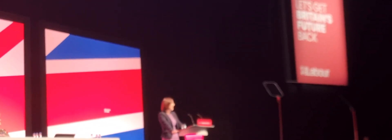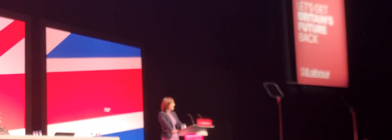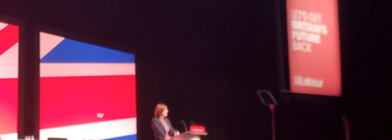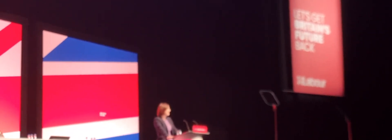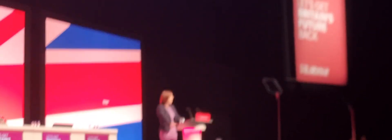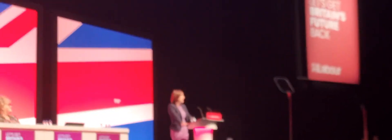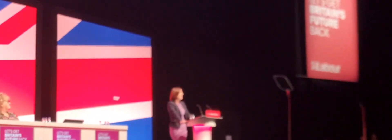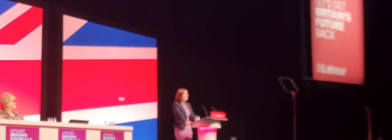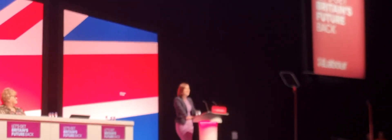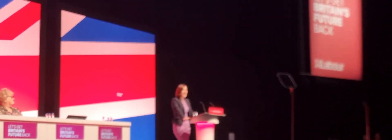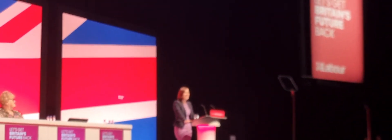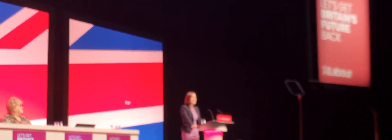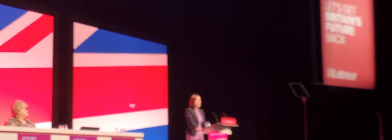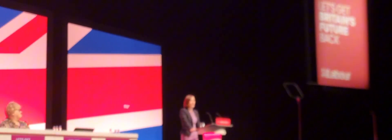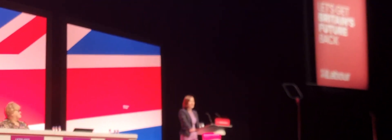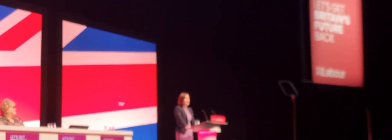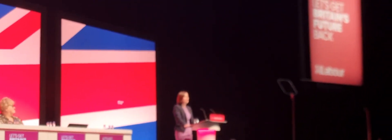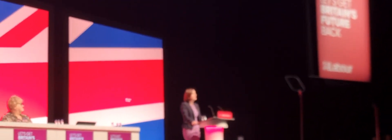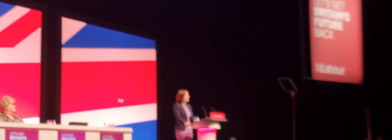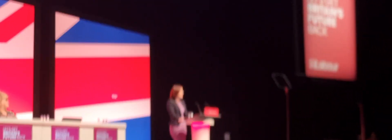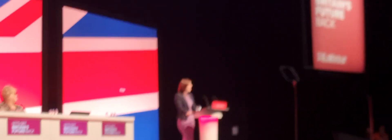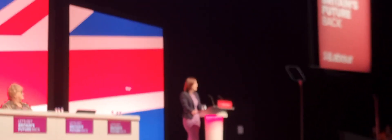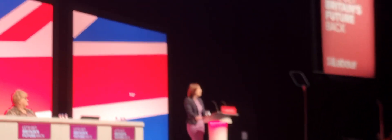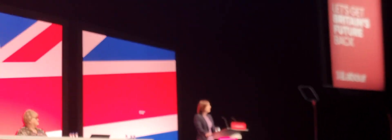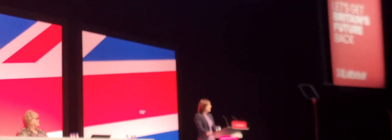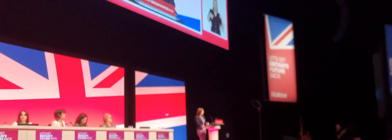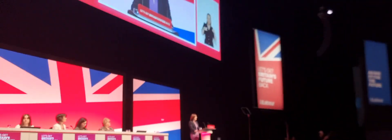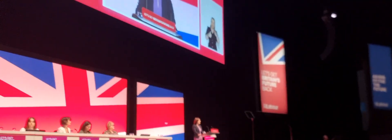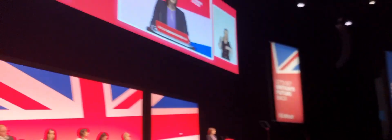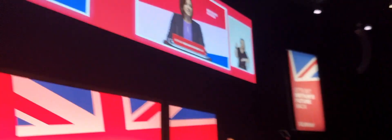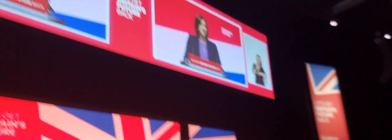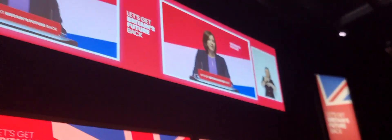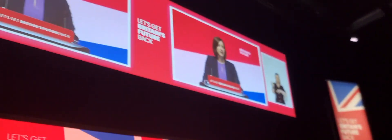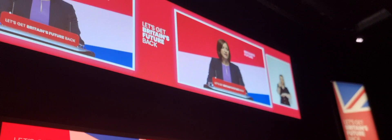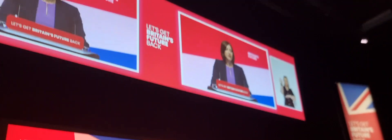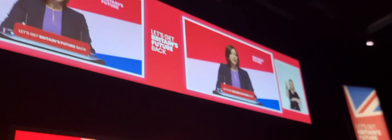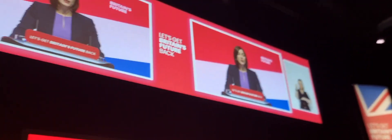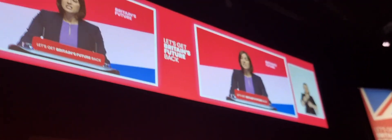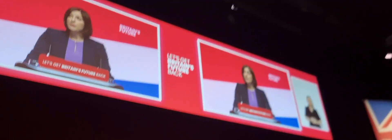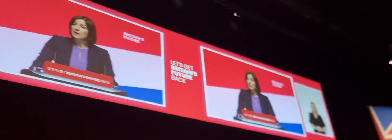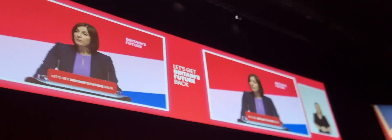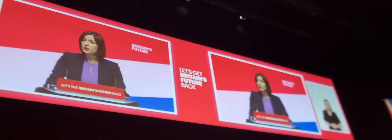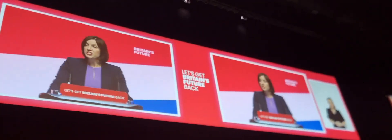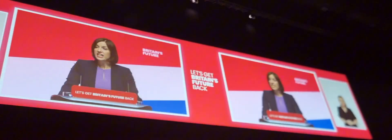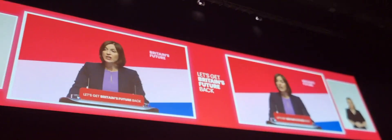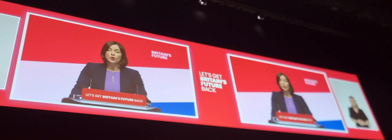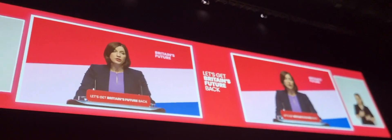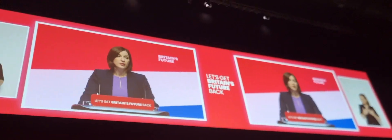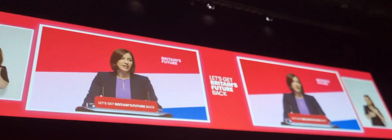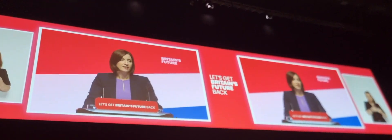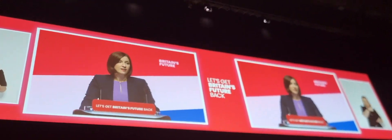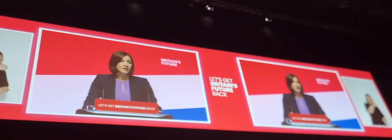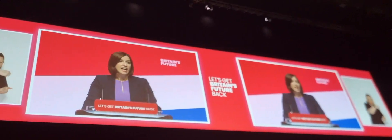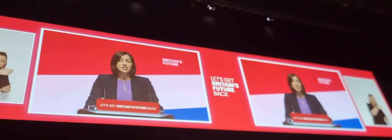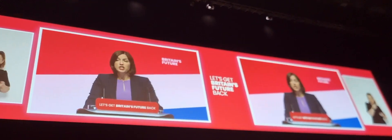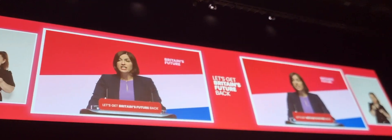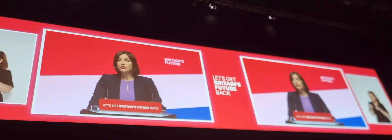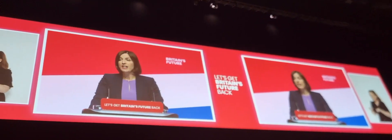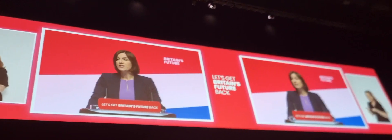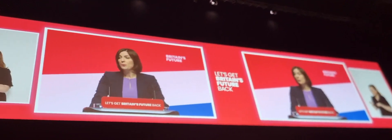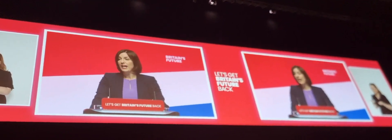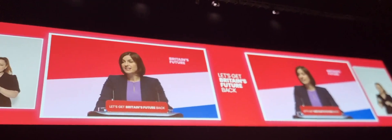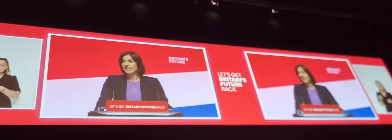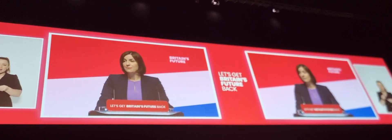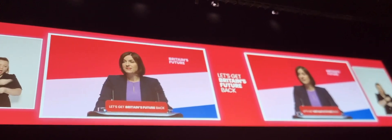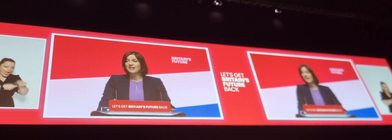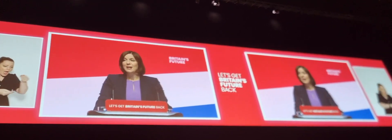and success. Better standards for our children so they're set up to succeed. Because be it budgeting or cooking, exchange